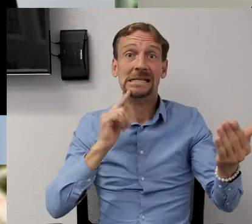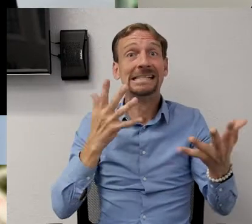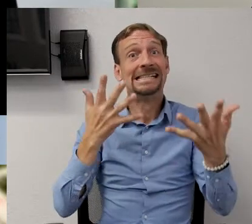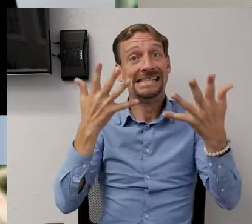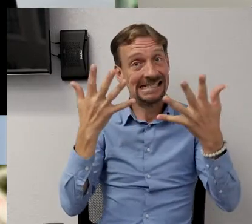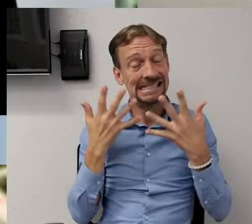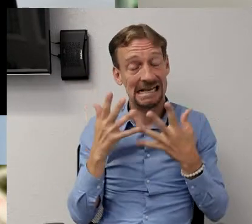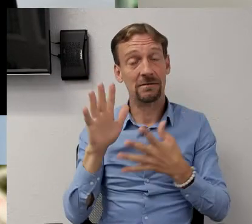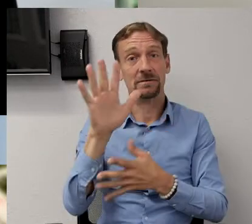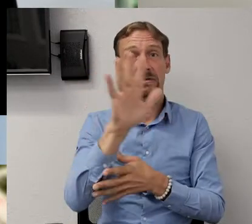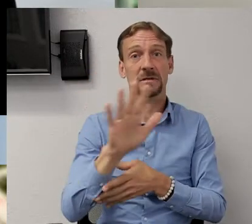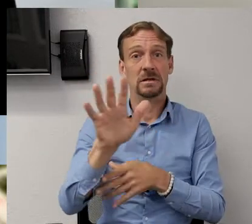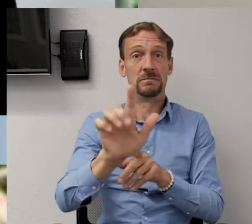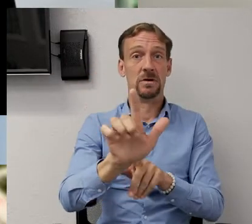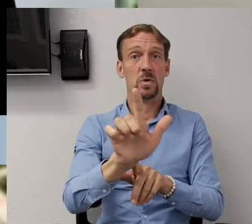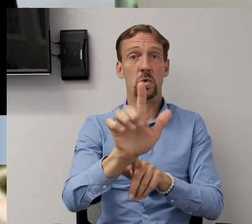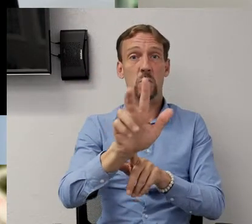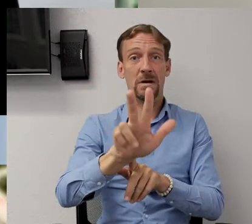have been 25